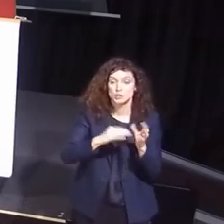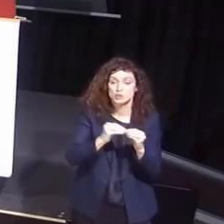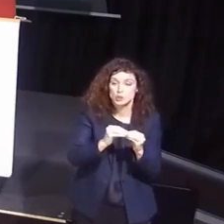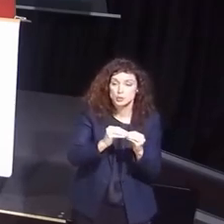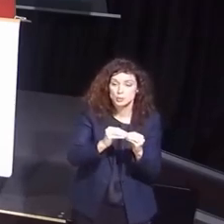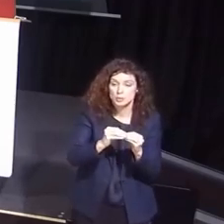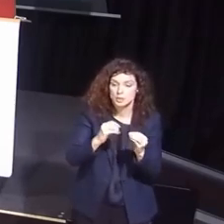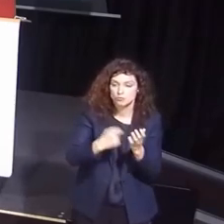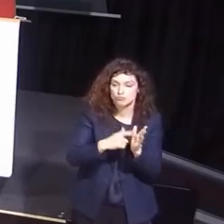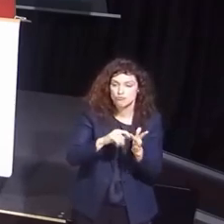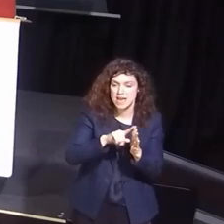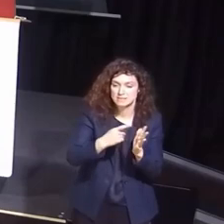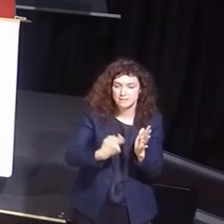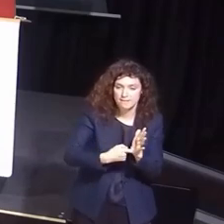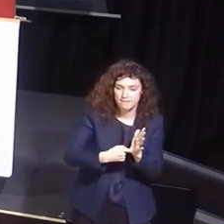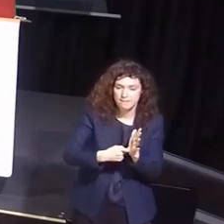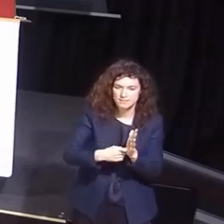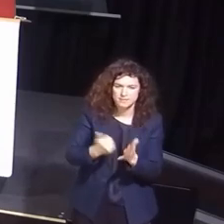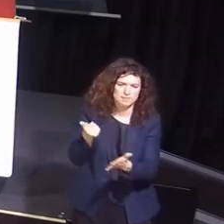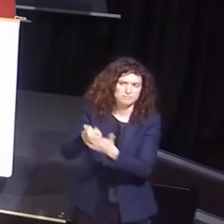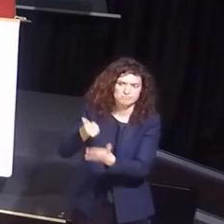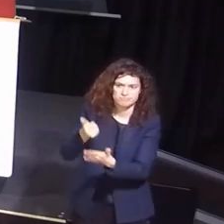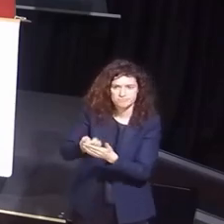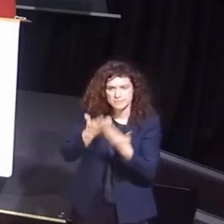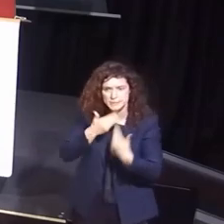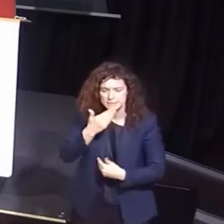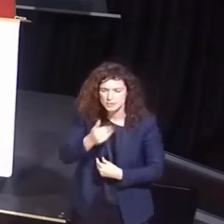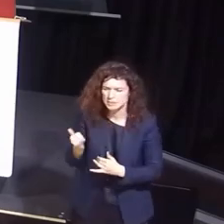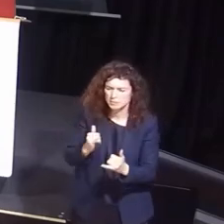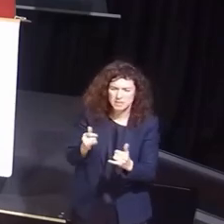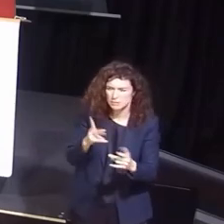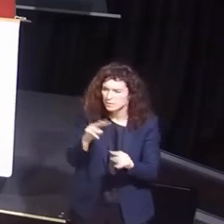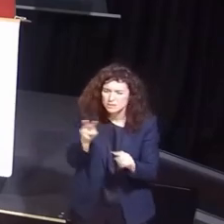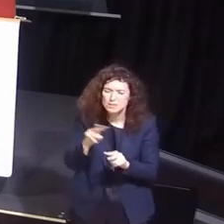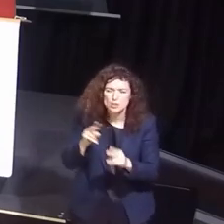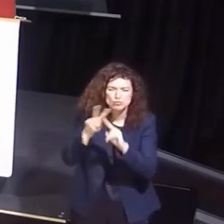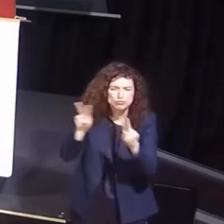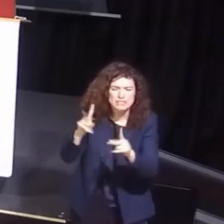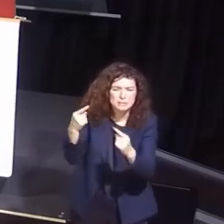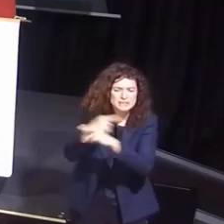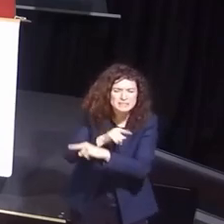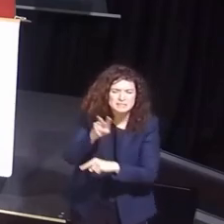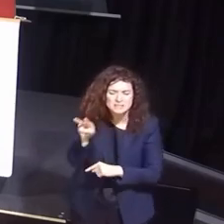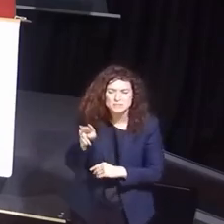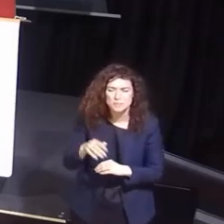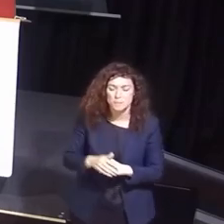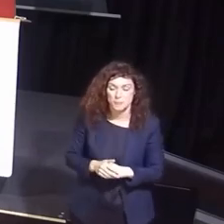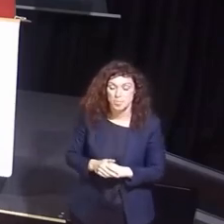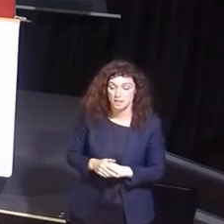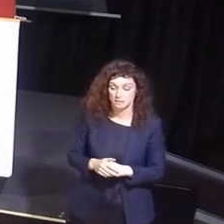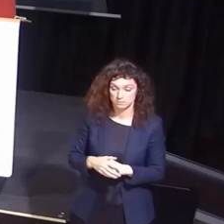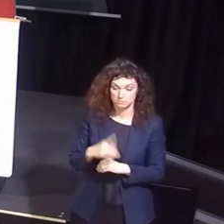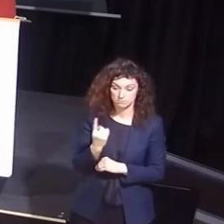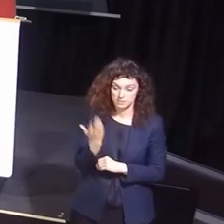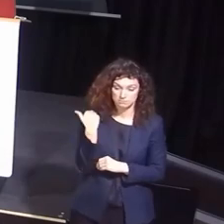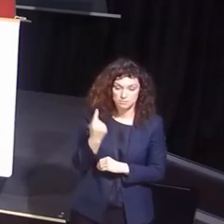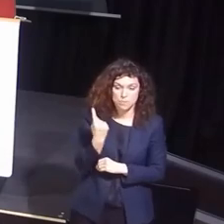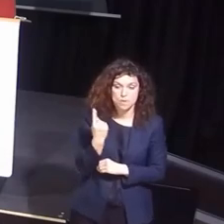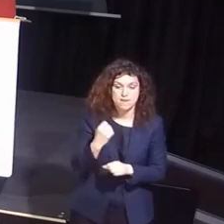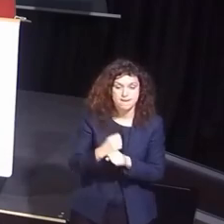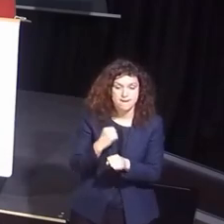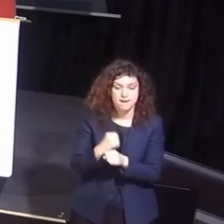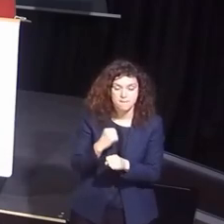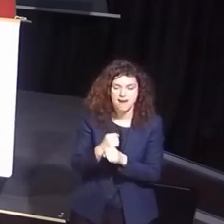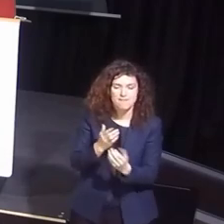at. And for me, I would say when it comes to a game or something that I was delighted with is I played, I had the access